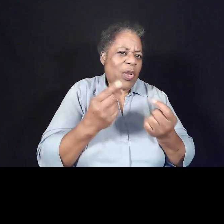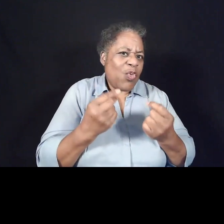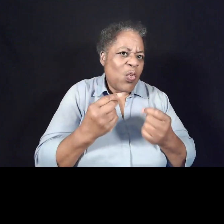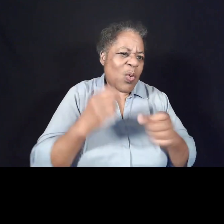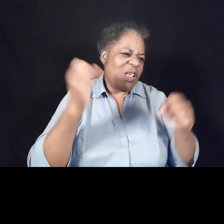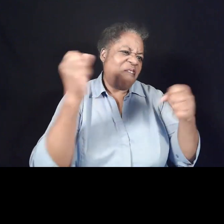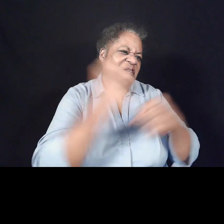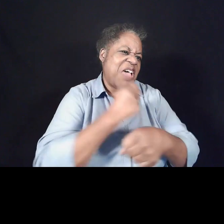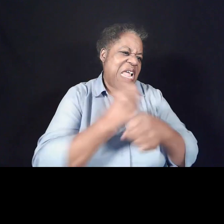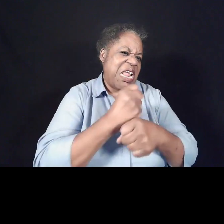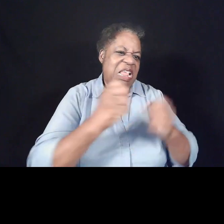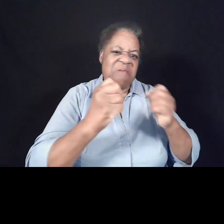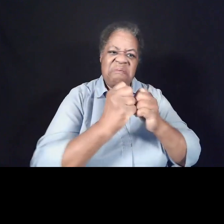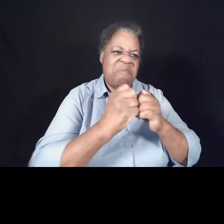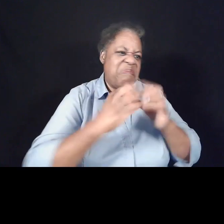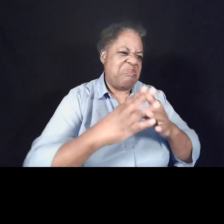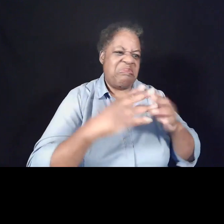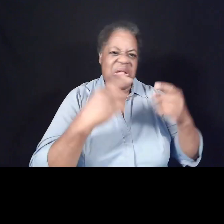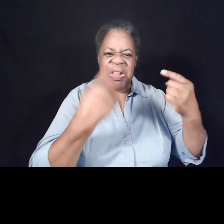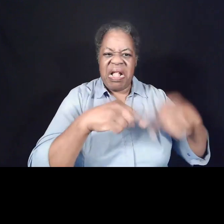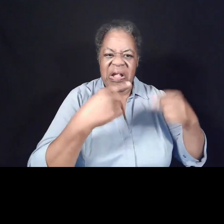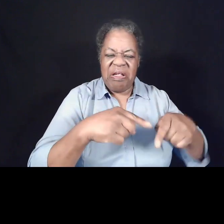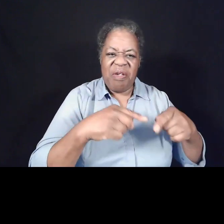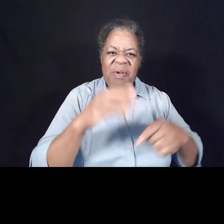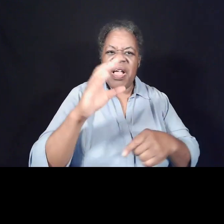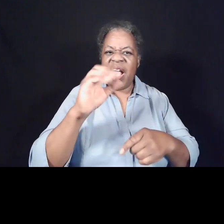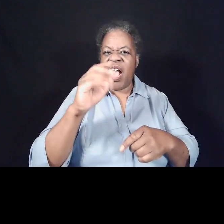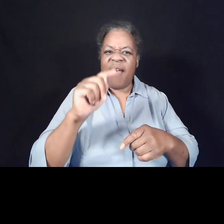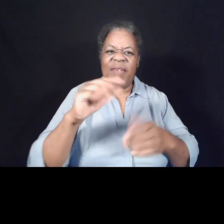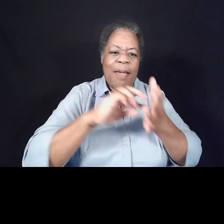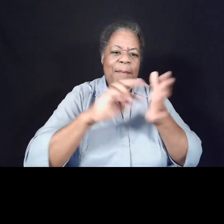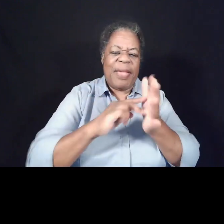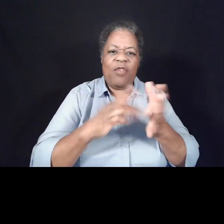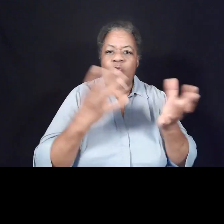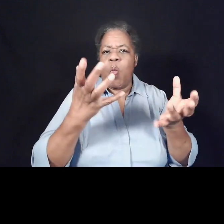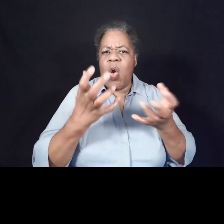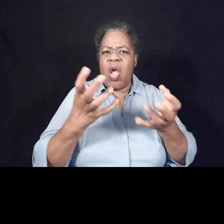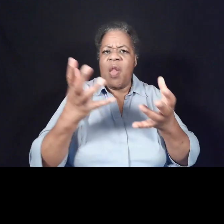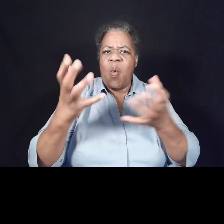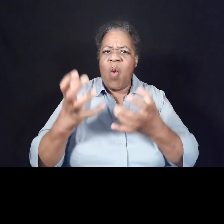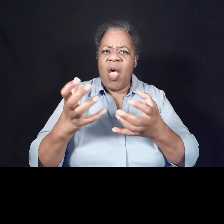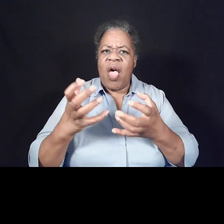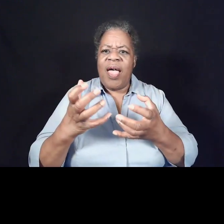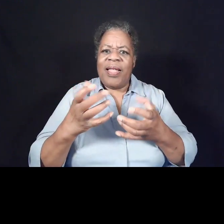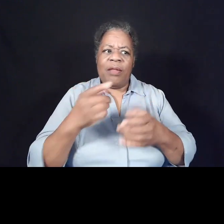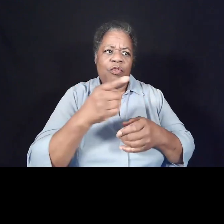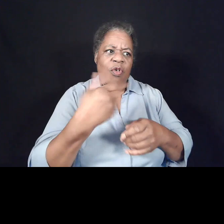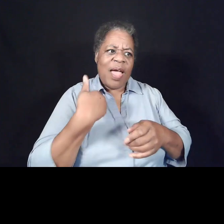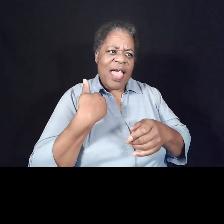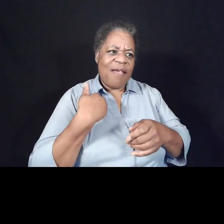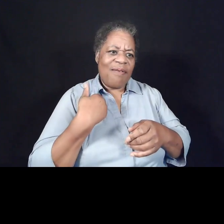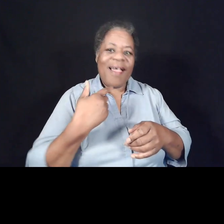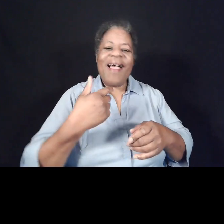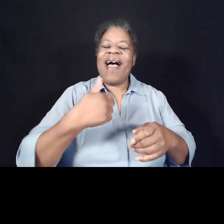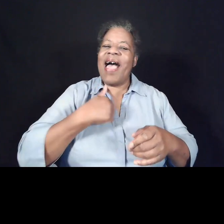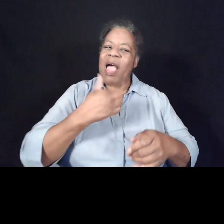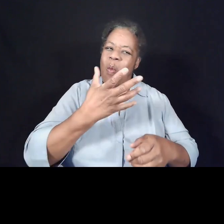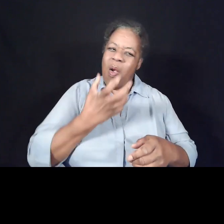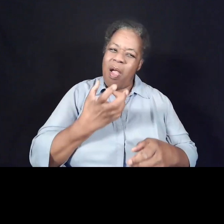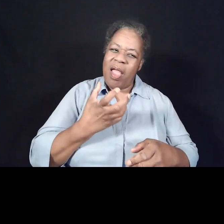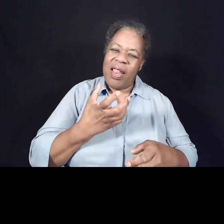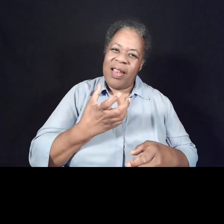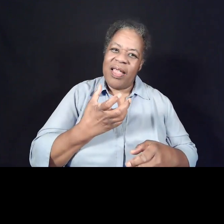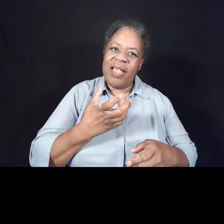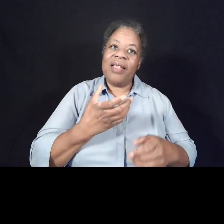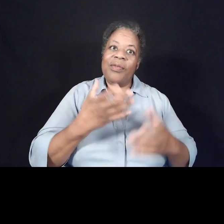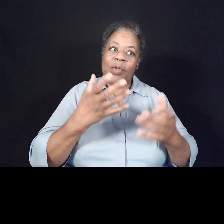Now, to covet something is to want something, and in particular, to want what someone else has, and to want it so badly, you'll do whatever